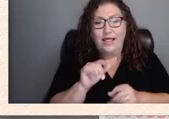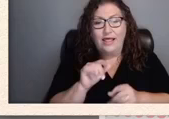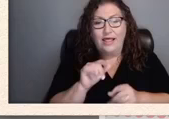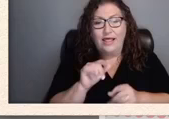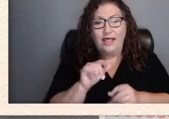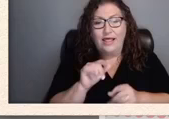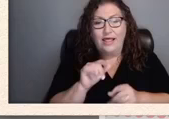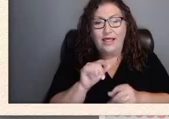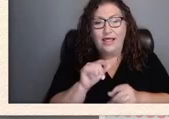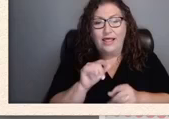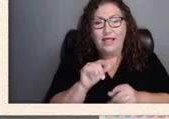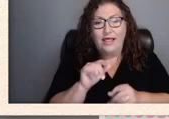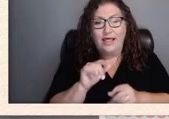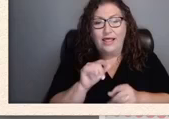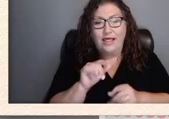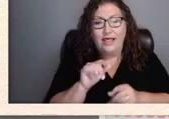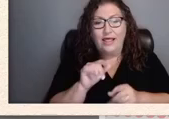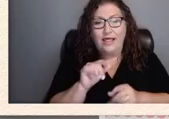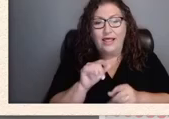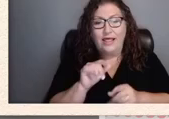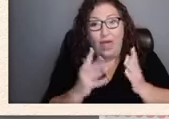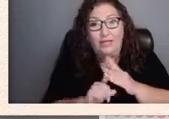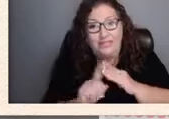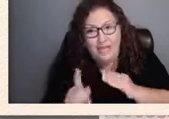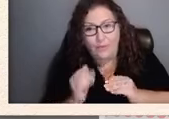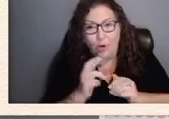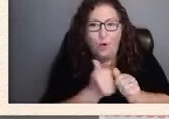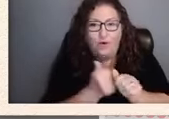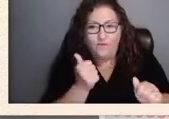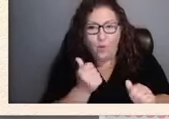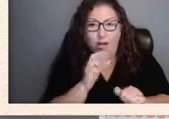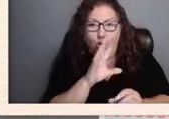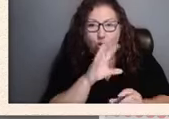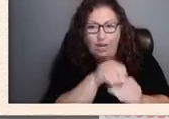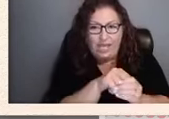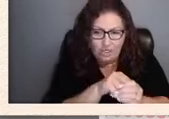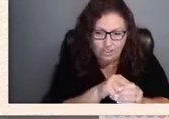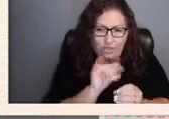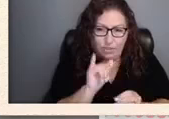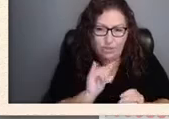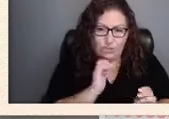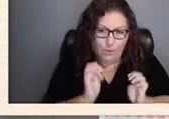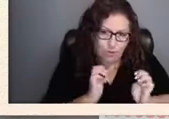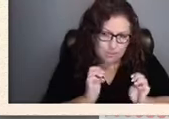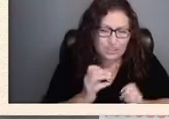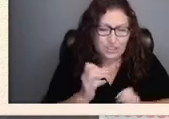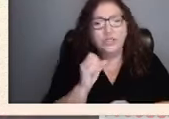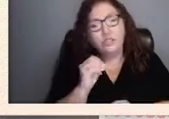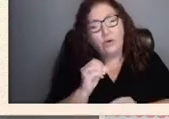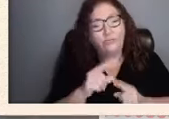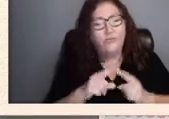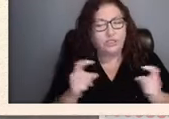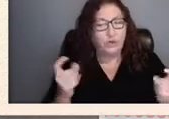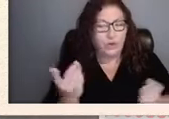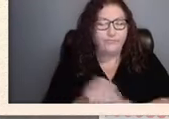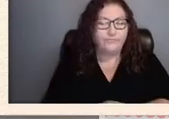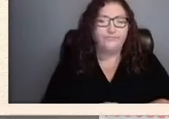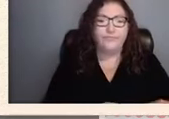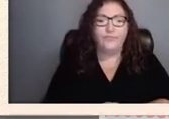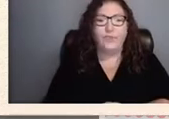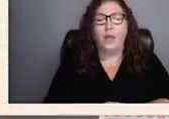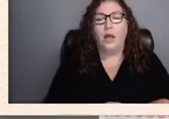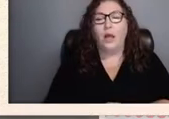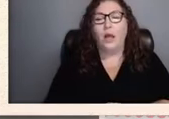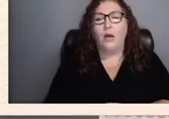without escaping, without avoiding, without engaging in compulsions, and so on and so forth. So we've been thinking as